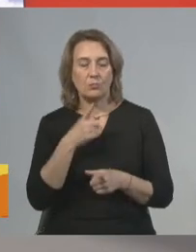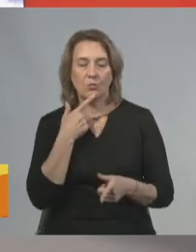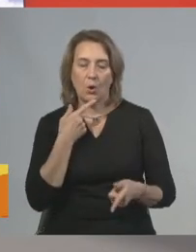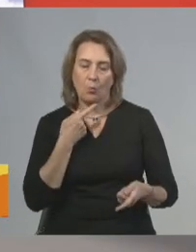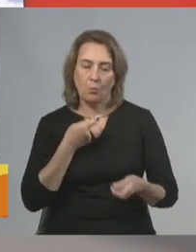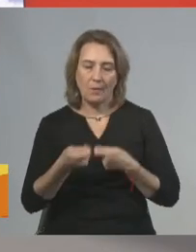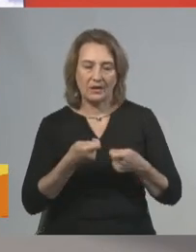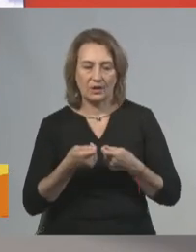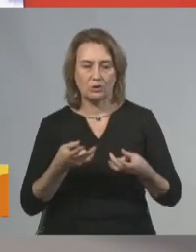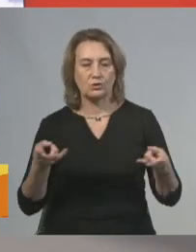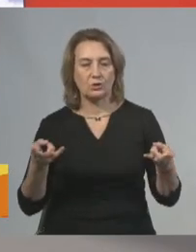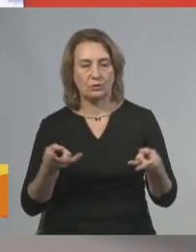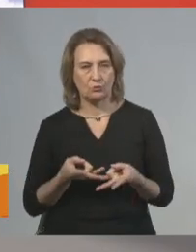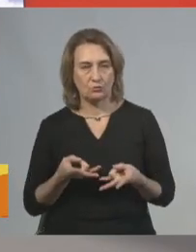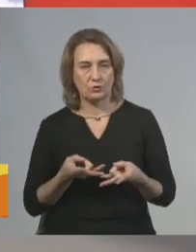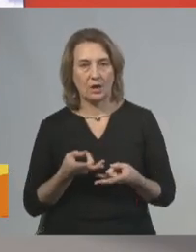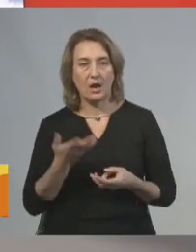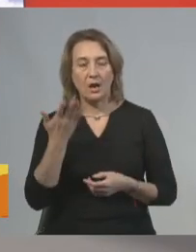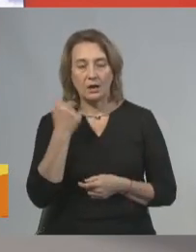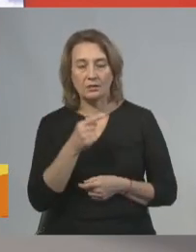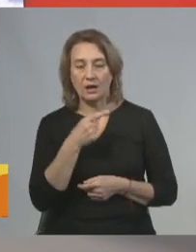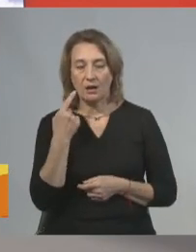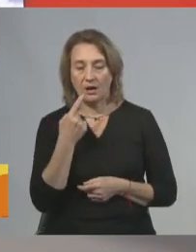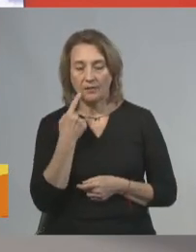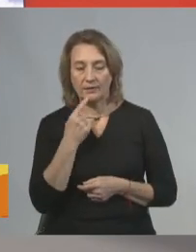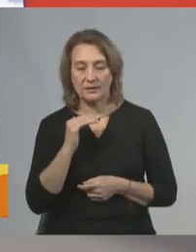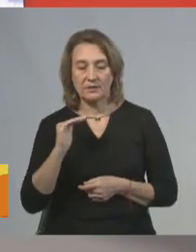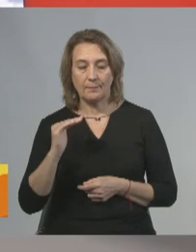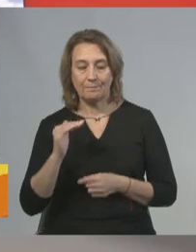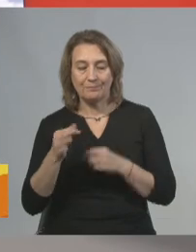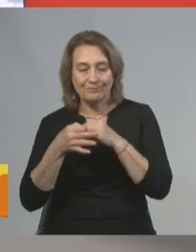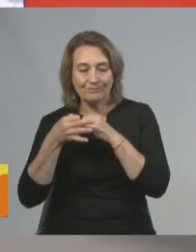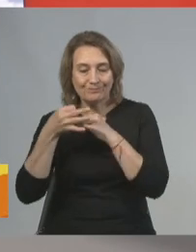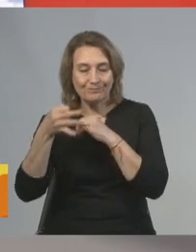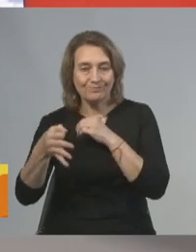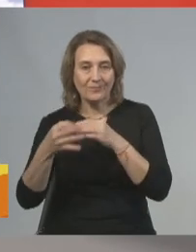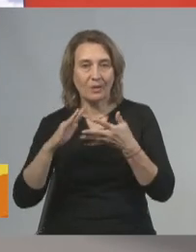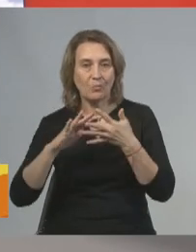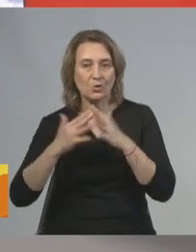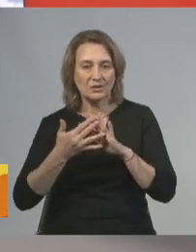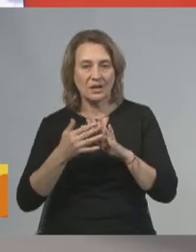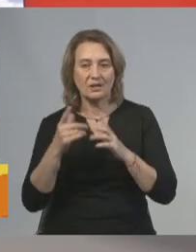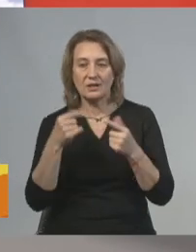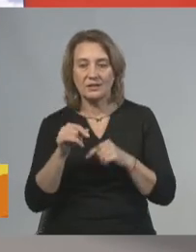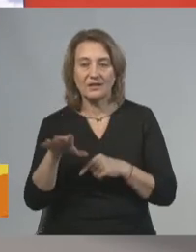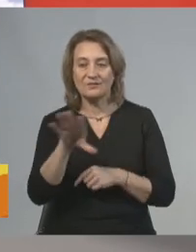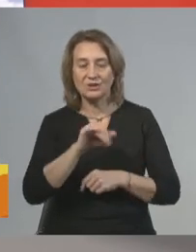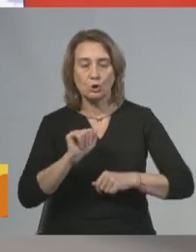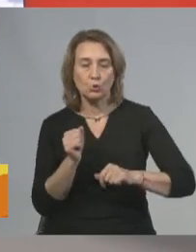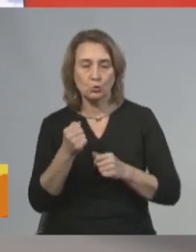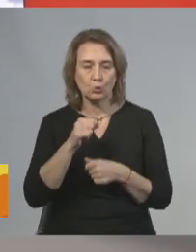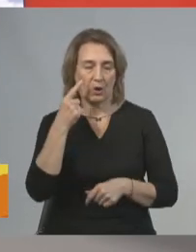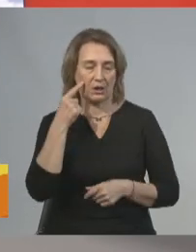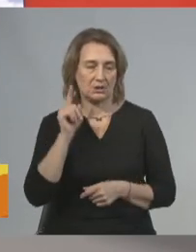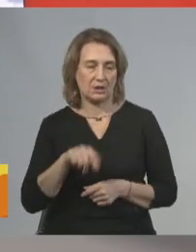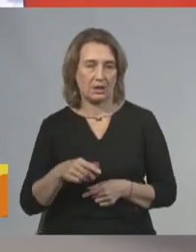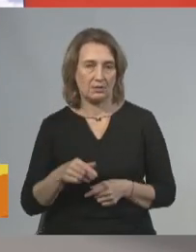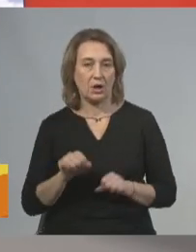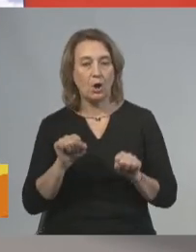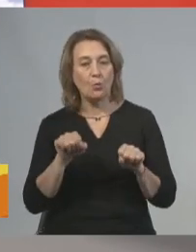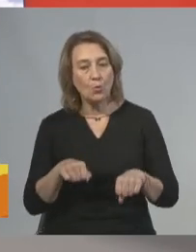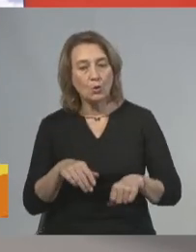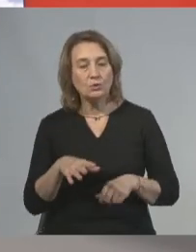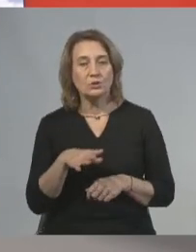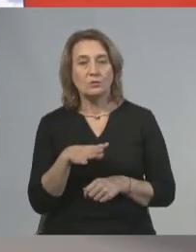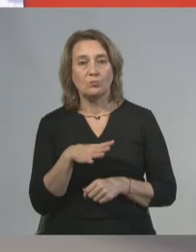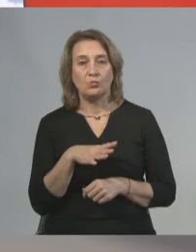i think it is we need to be very careful when we are talking about uh small settlements or villages or small towns